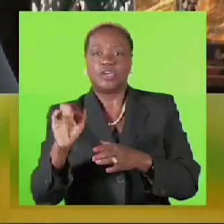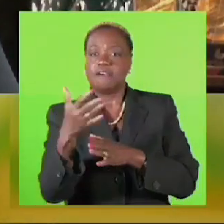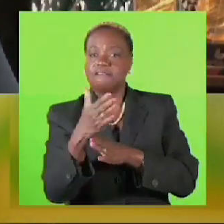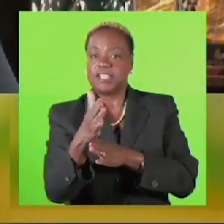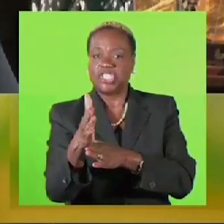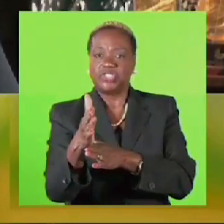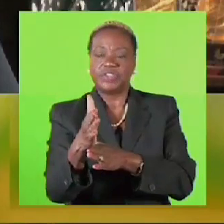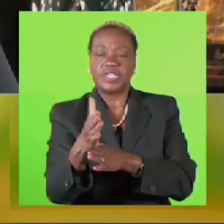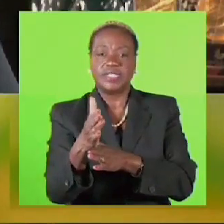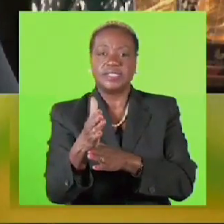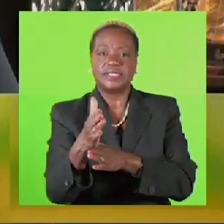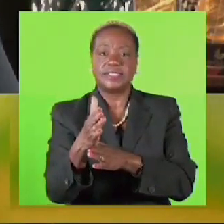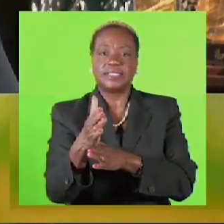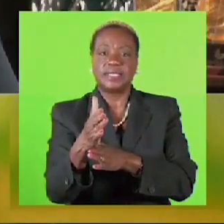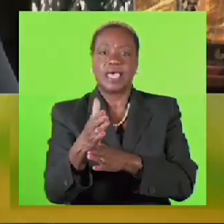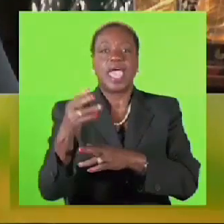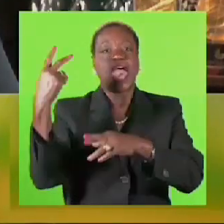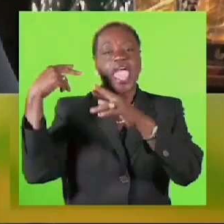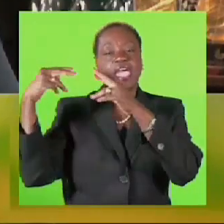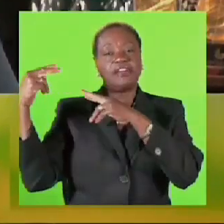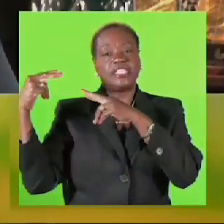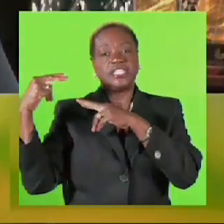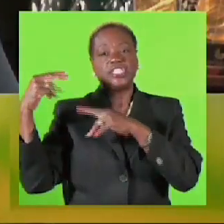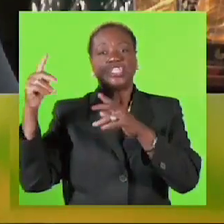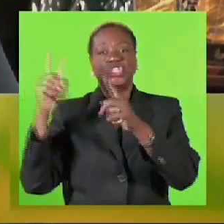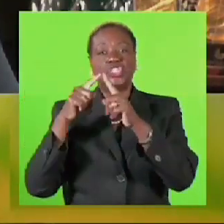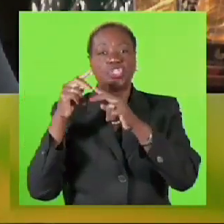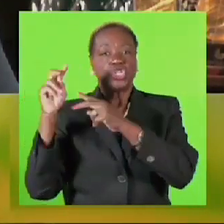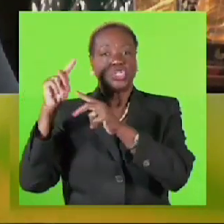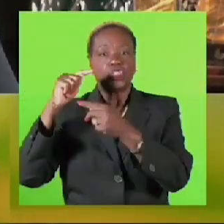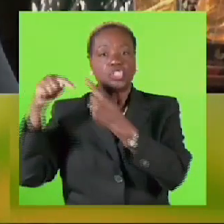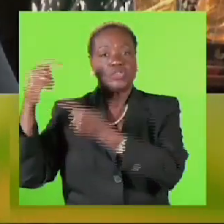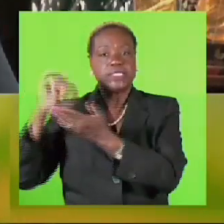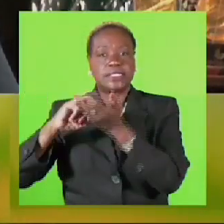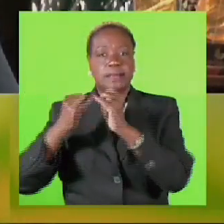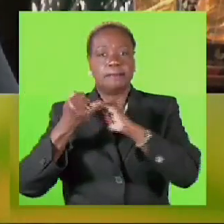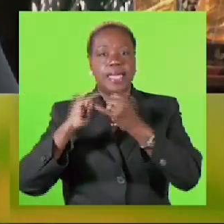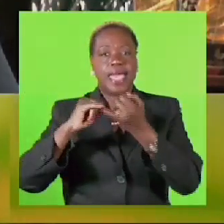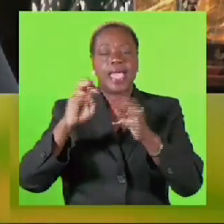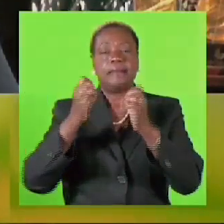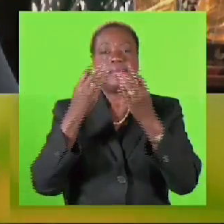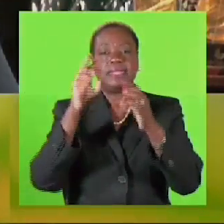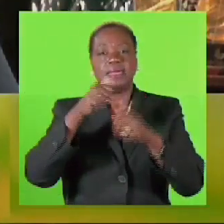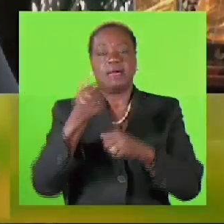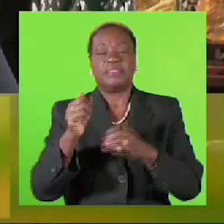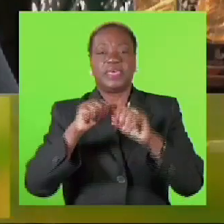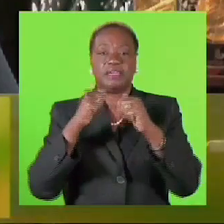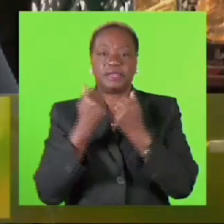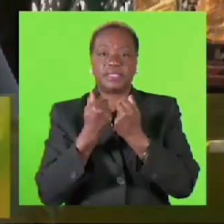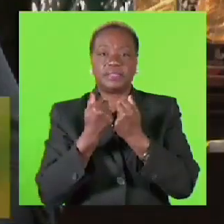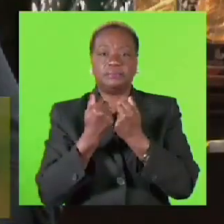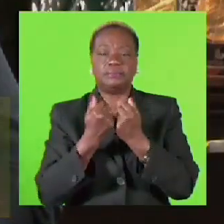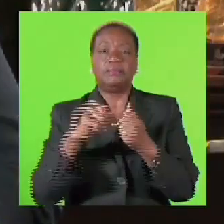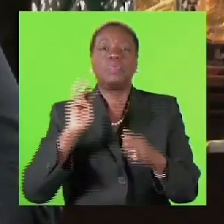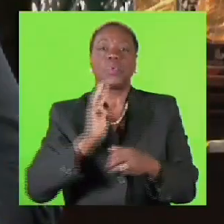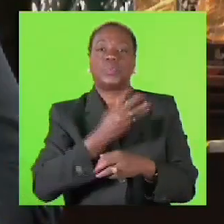areas. We will also expand and enhance the Sandy Point